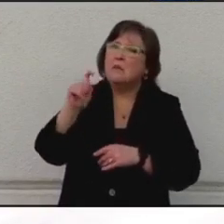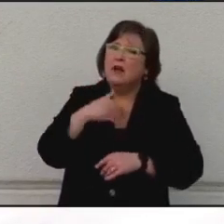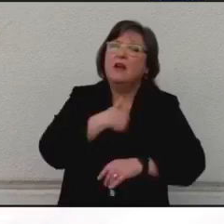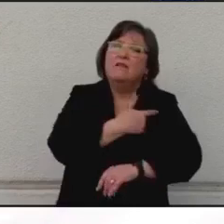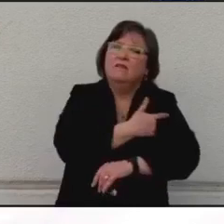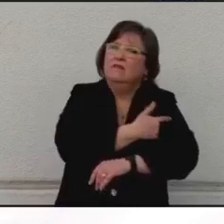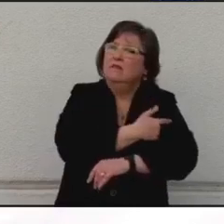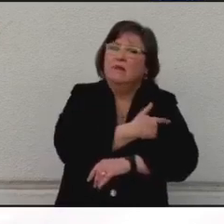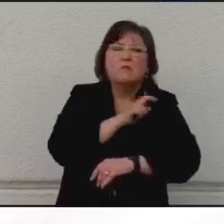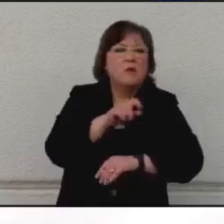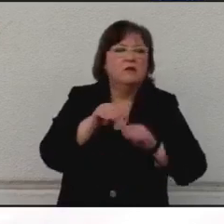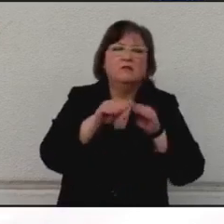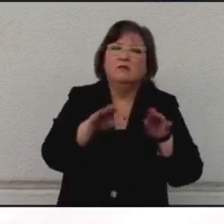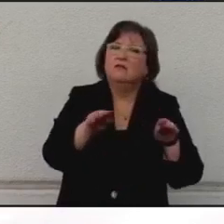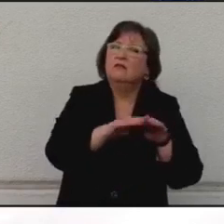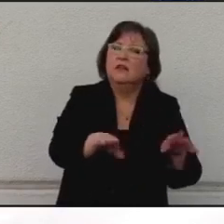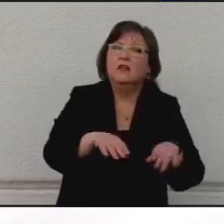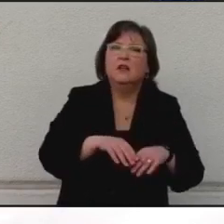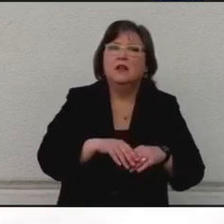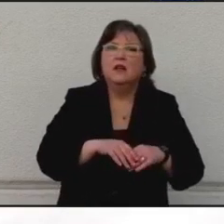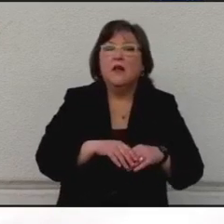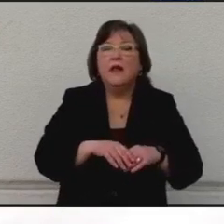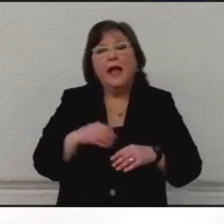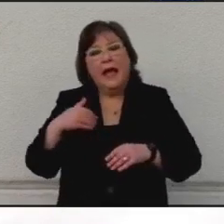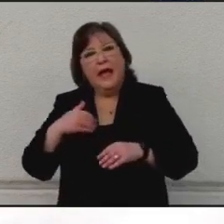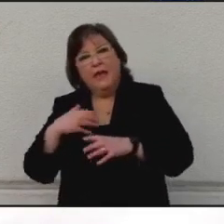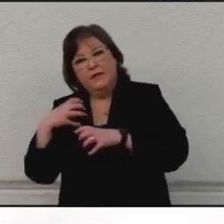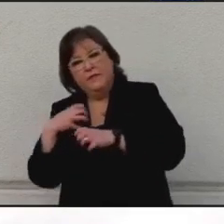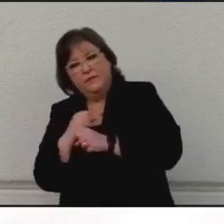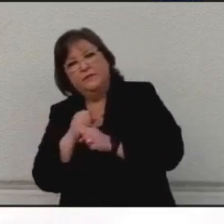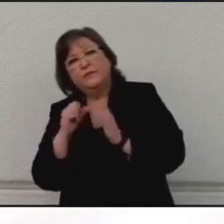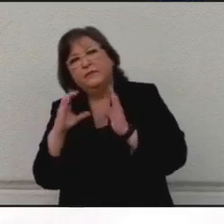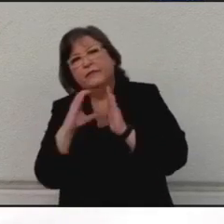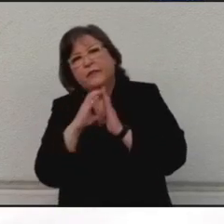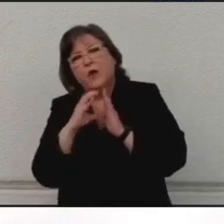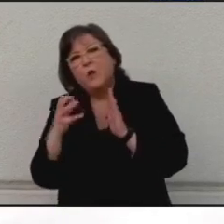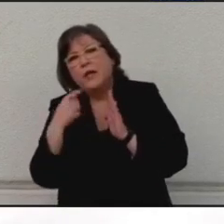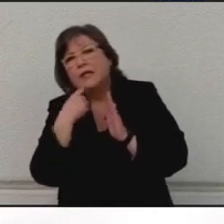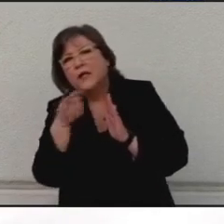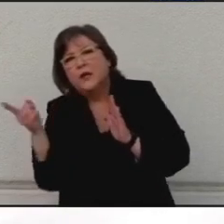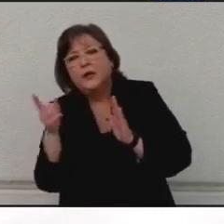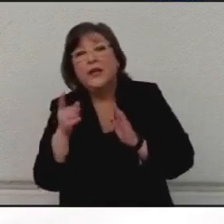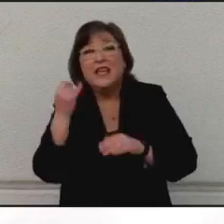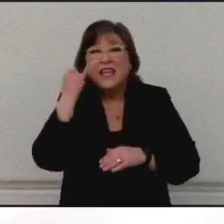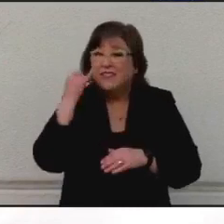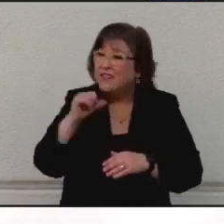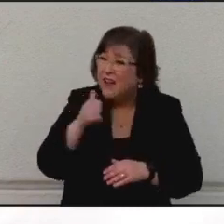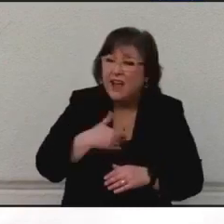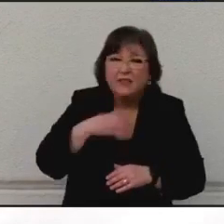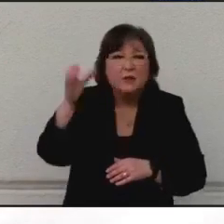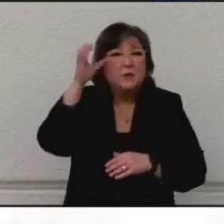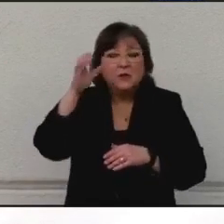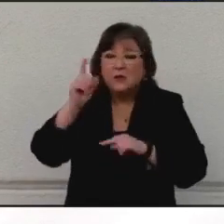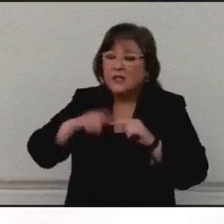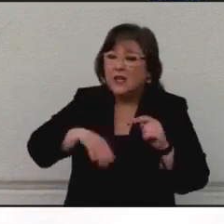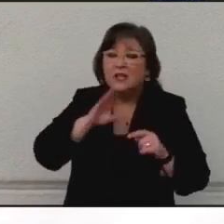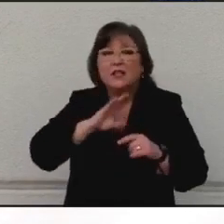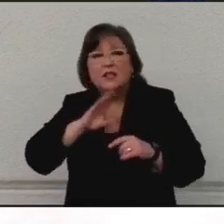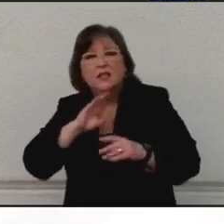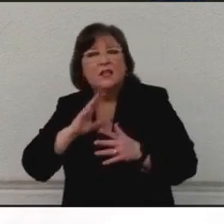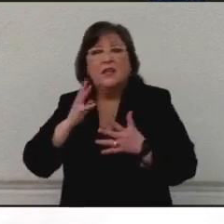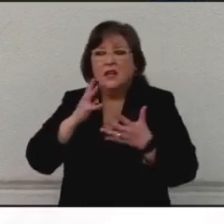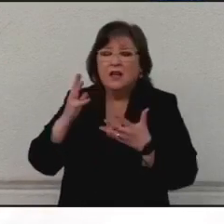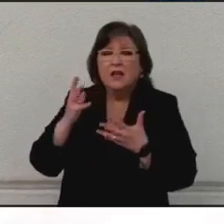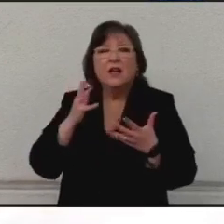internet access or who need additional assistance can call 211 for assistance in multiple